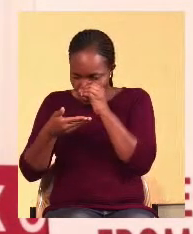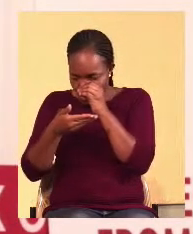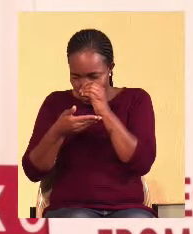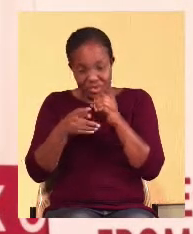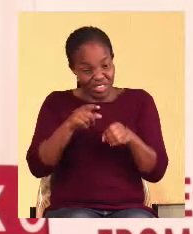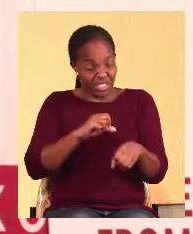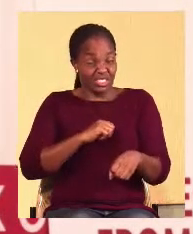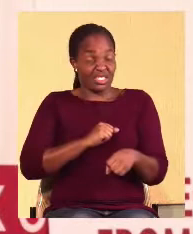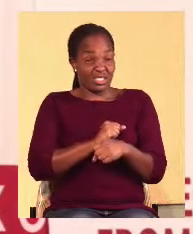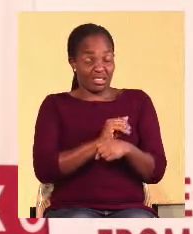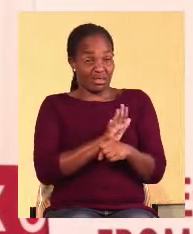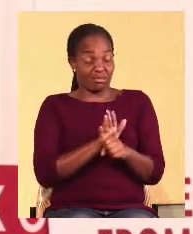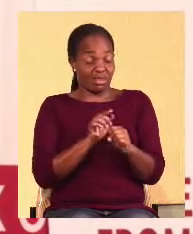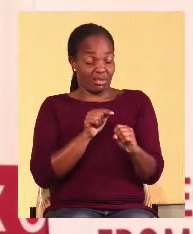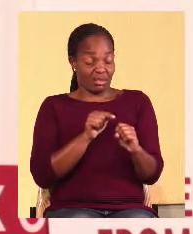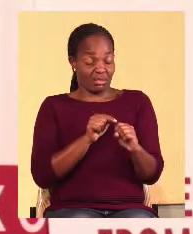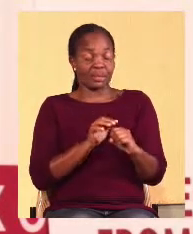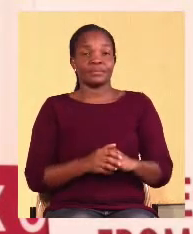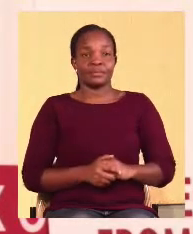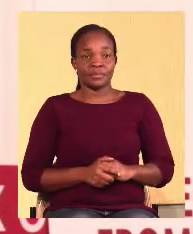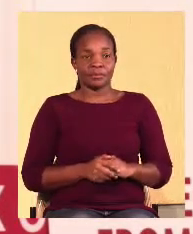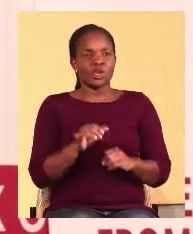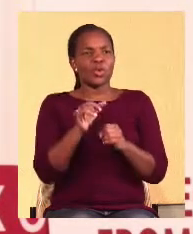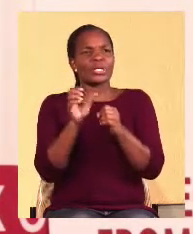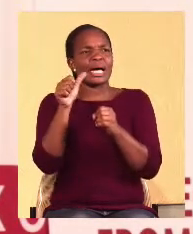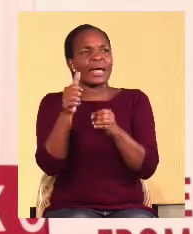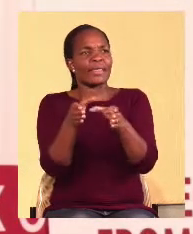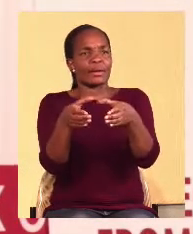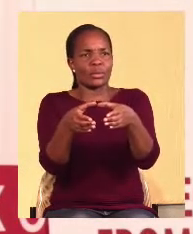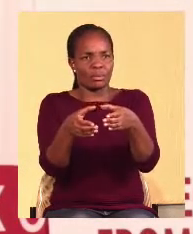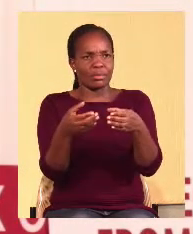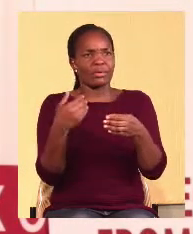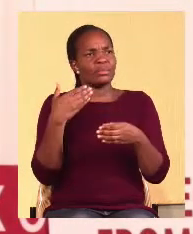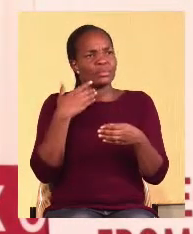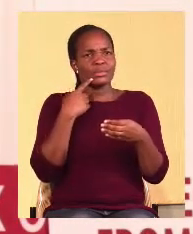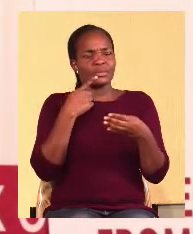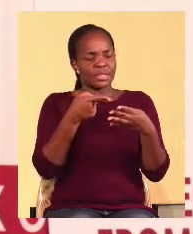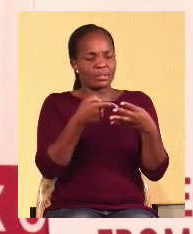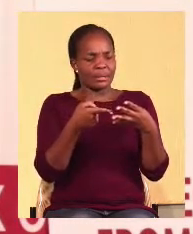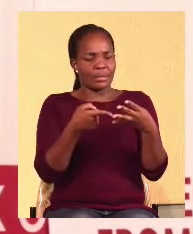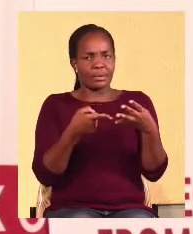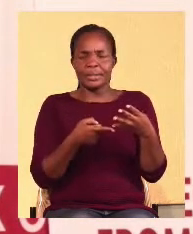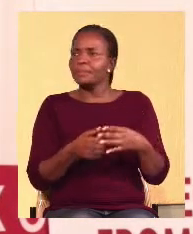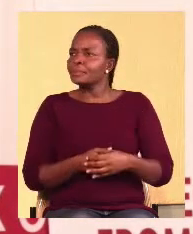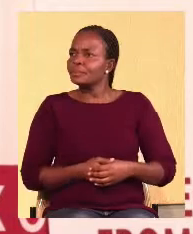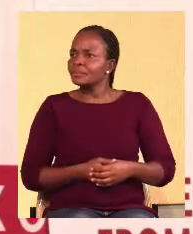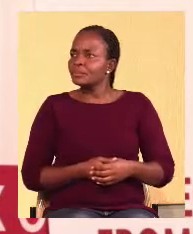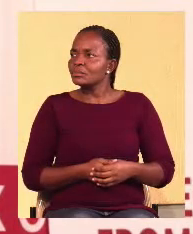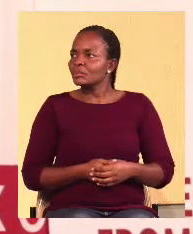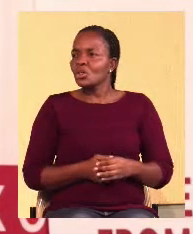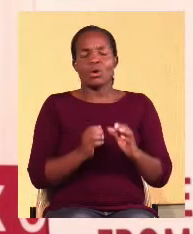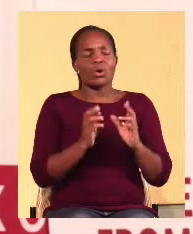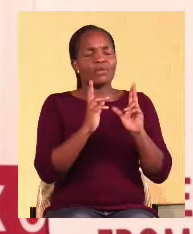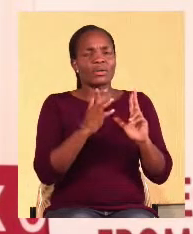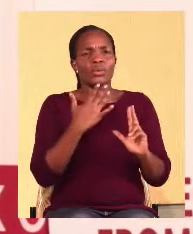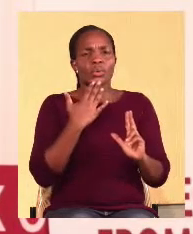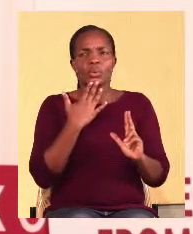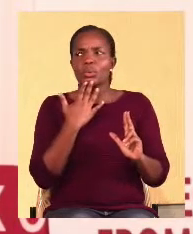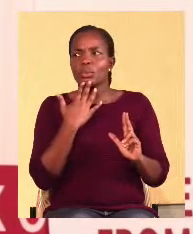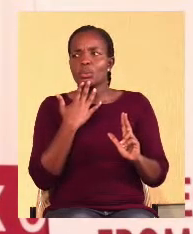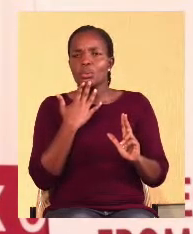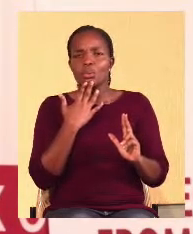COVID-19. This will also include the categories I have mentioned earlier in the past, like those who have been